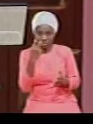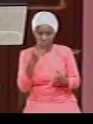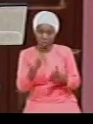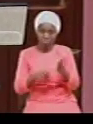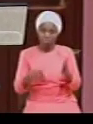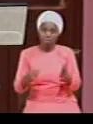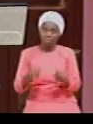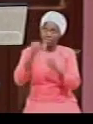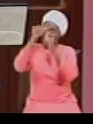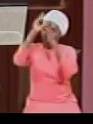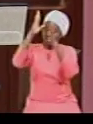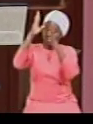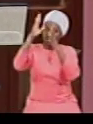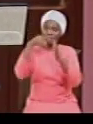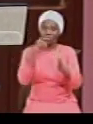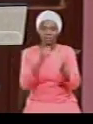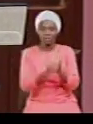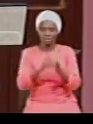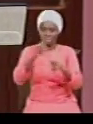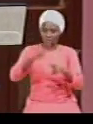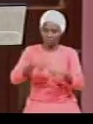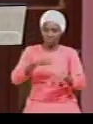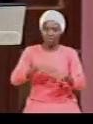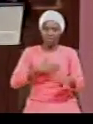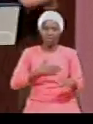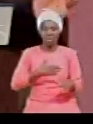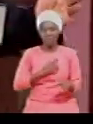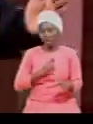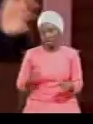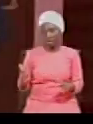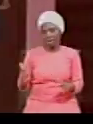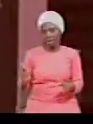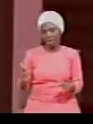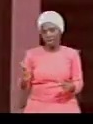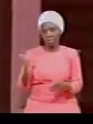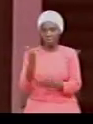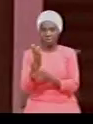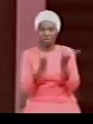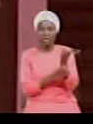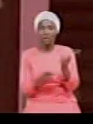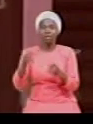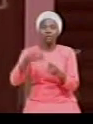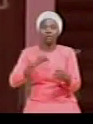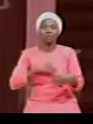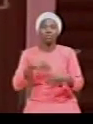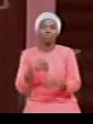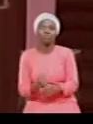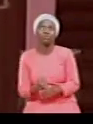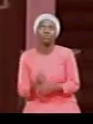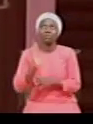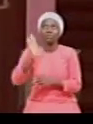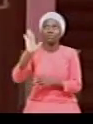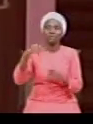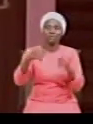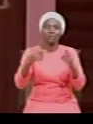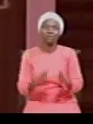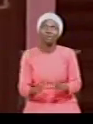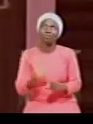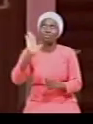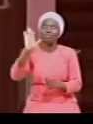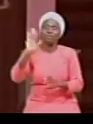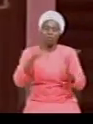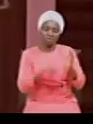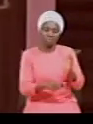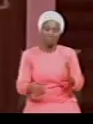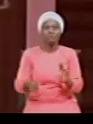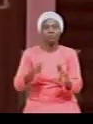sit on my right hand until I make thine enemies thy footstool.